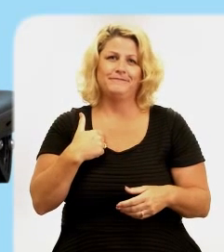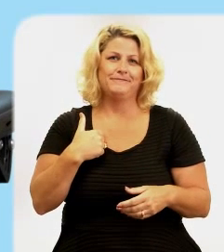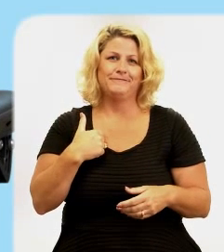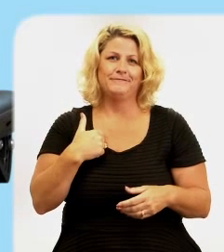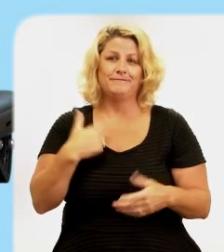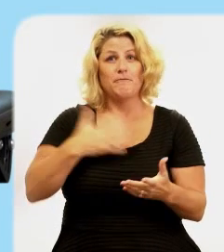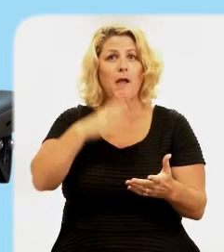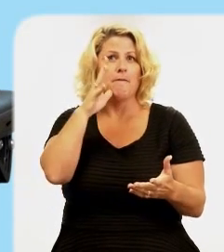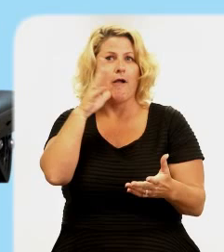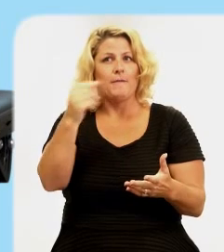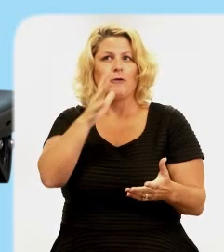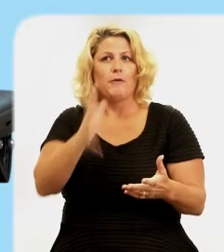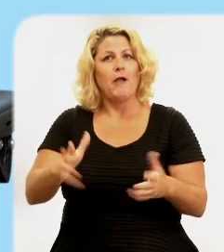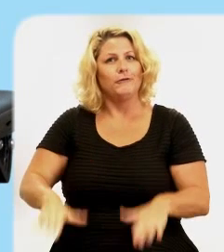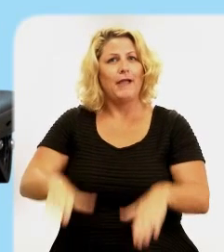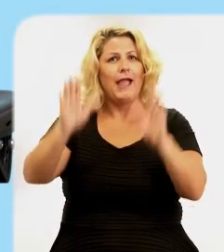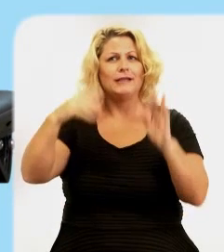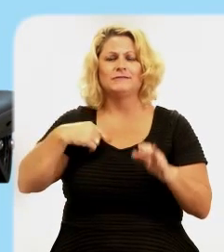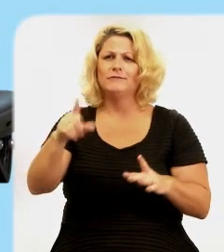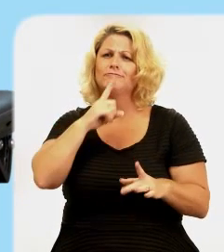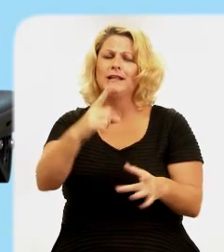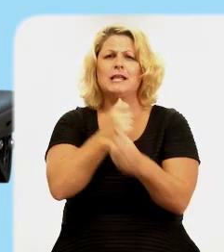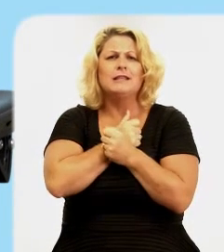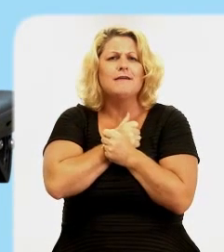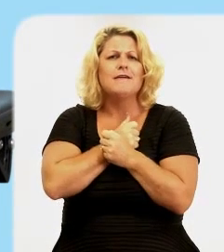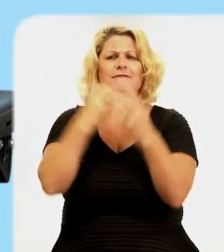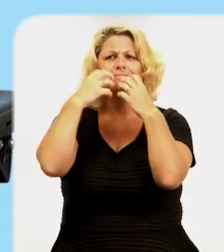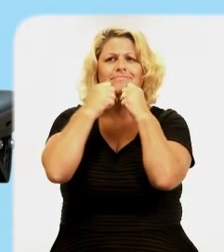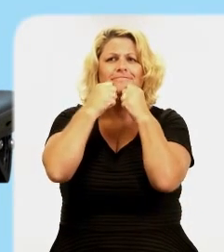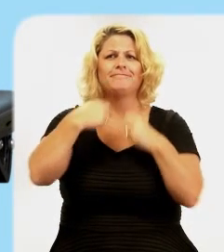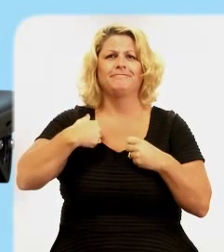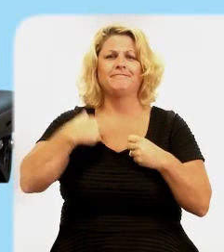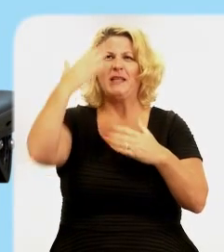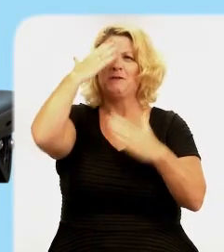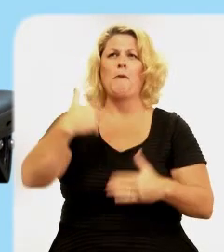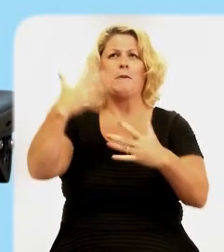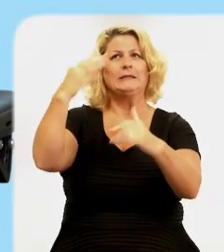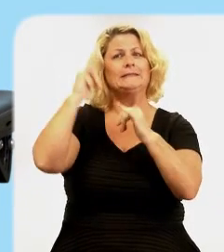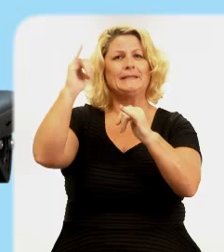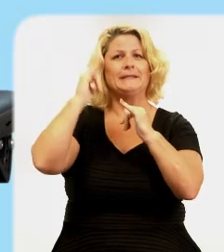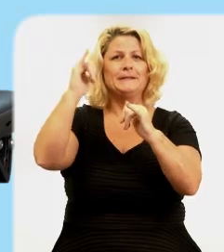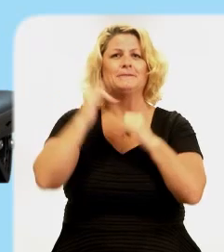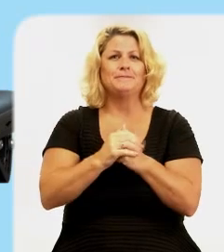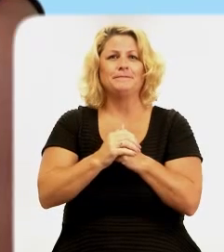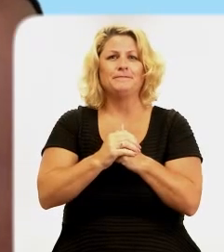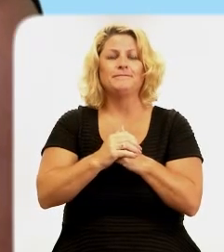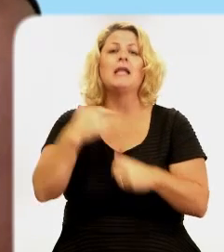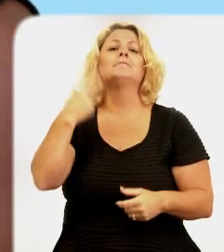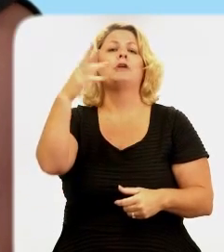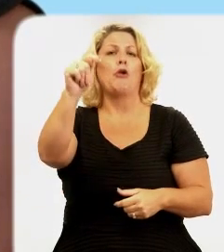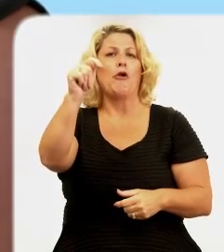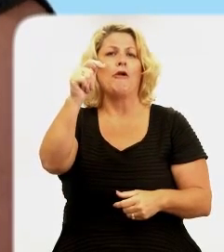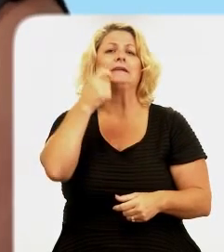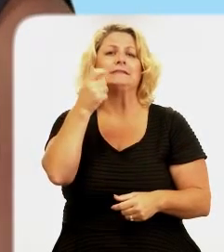Just from being raised by my mom and my grandmother, they're so loving and maternal that I always knew I wanted to be a mom. I was